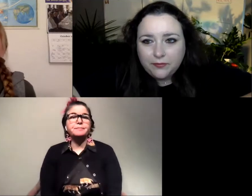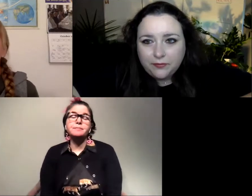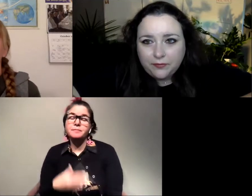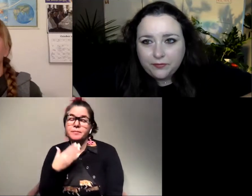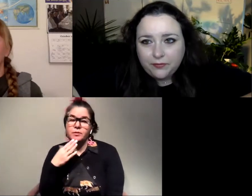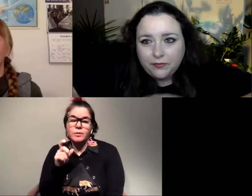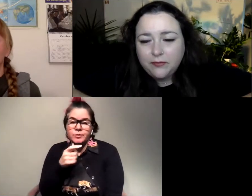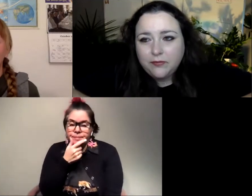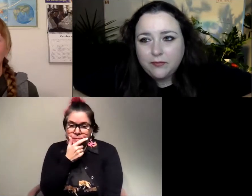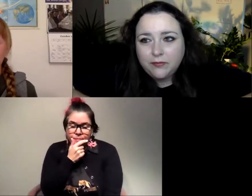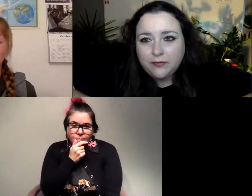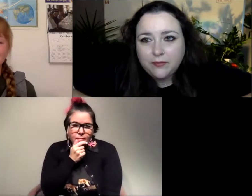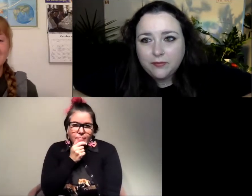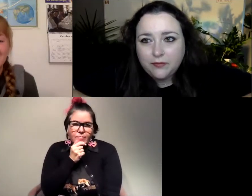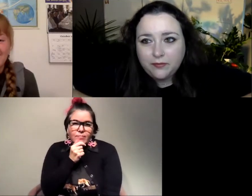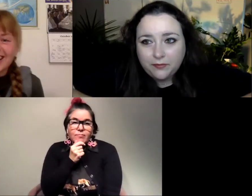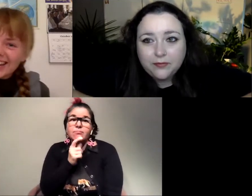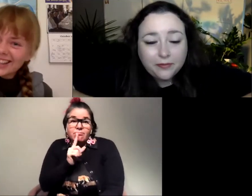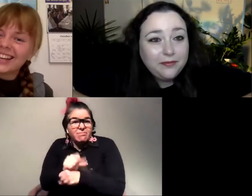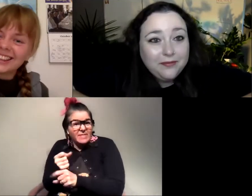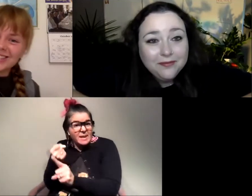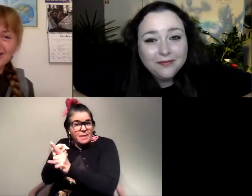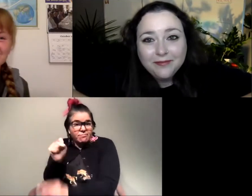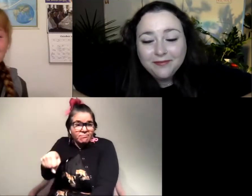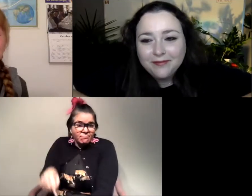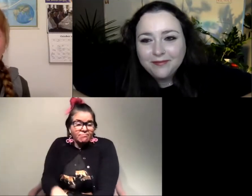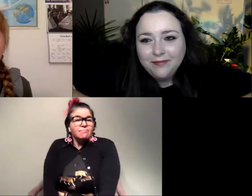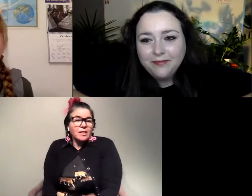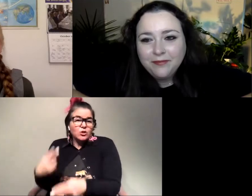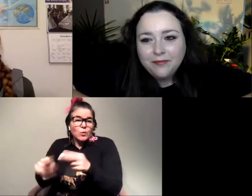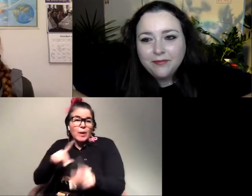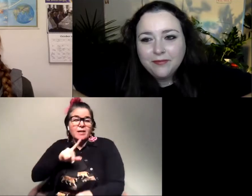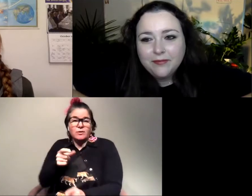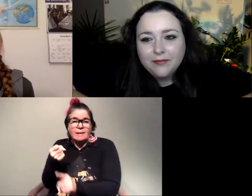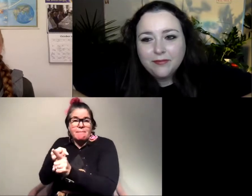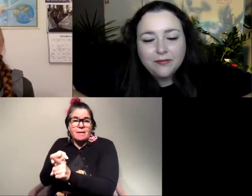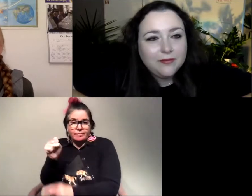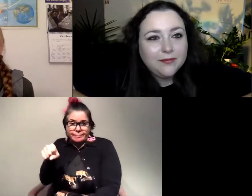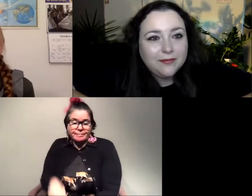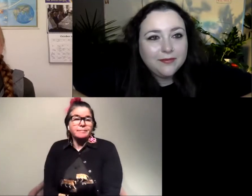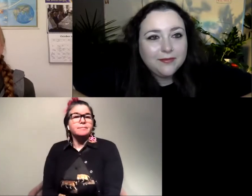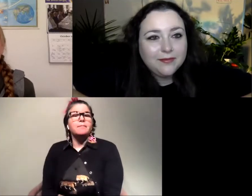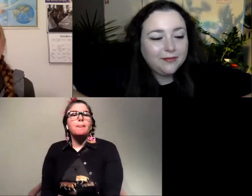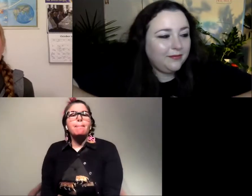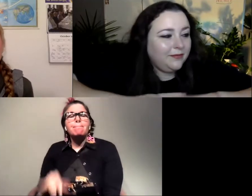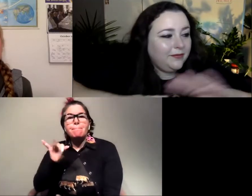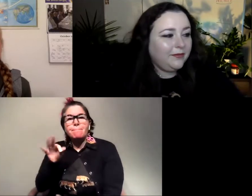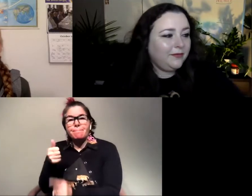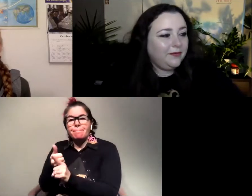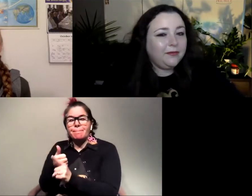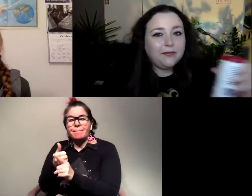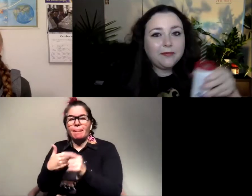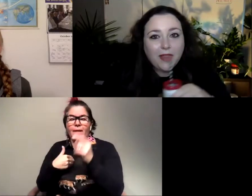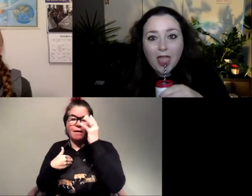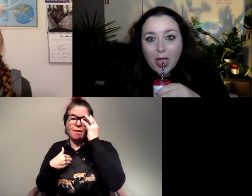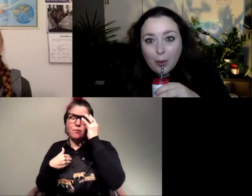So it does. The short answer is it does. If you have, one of the main forms